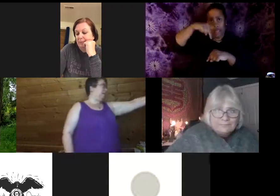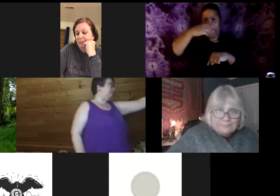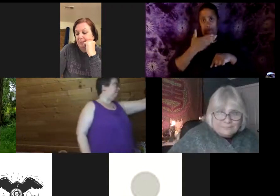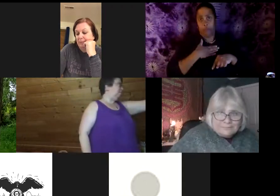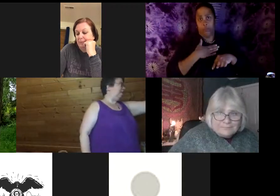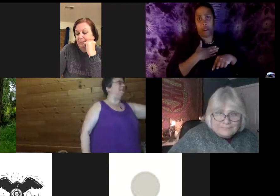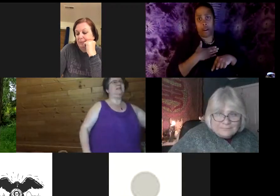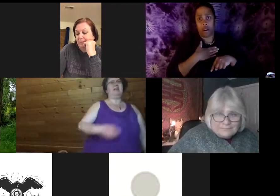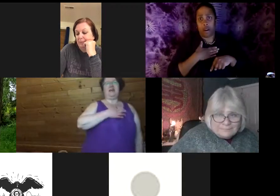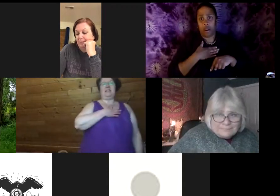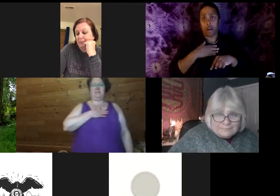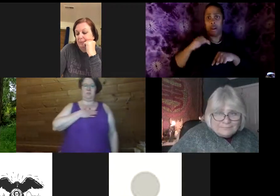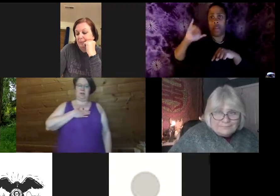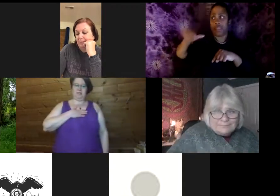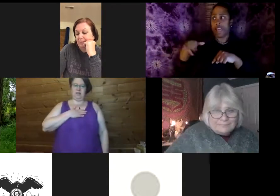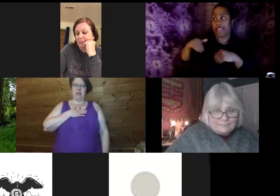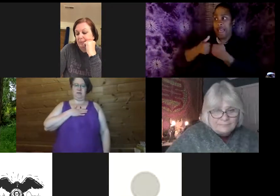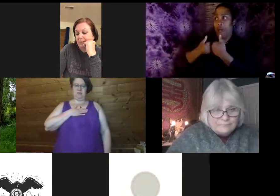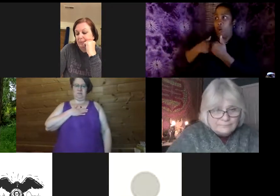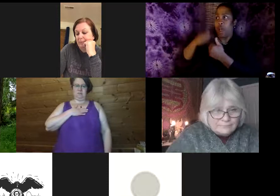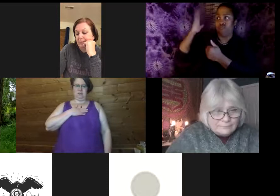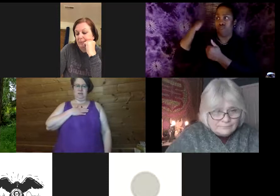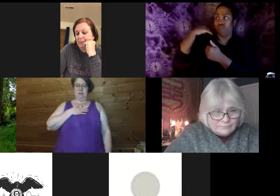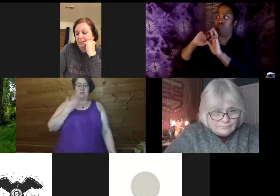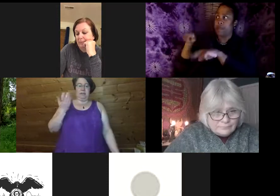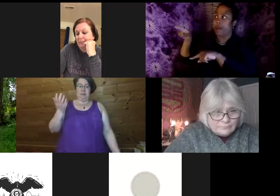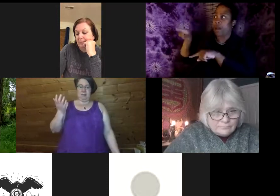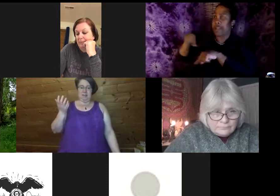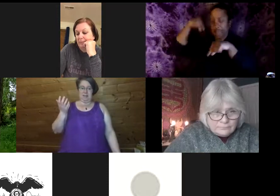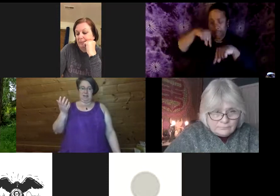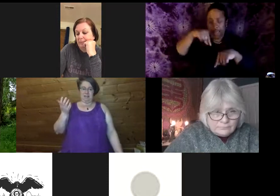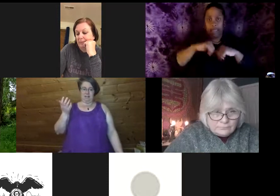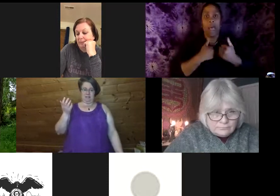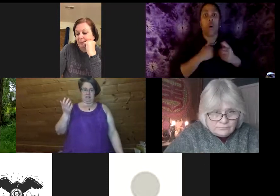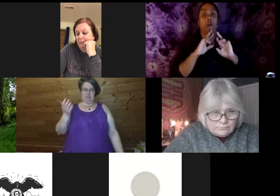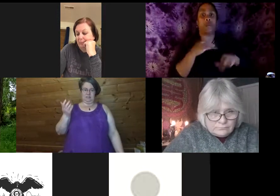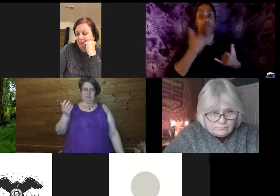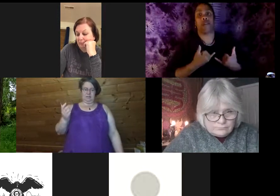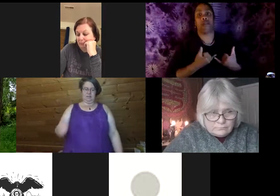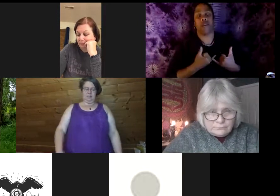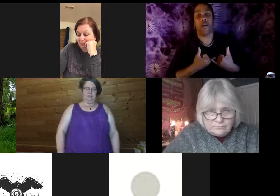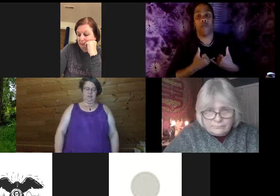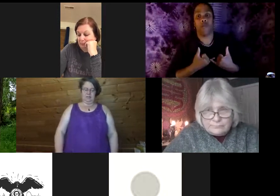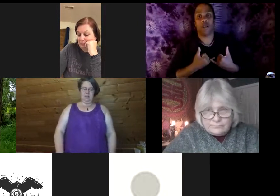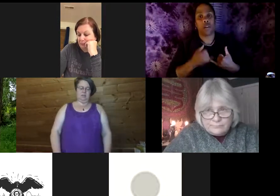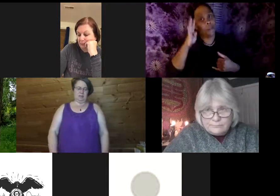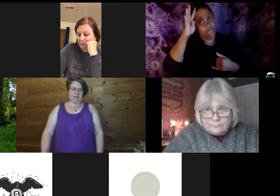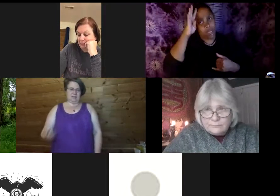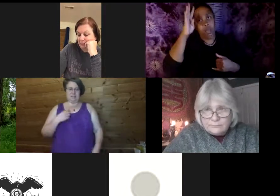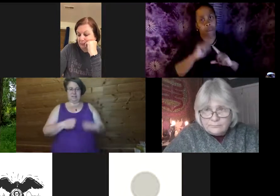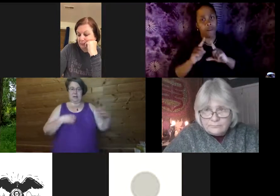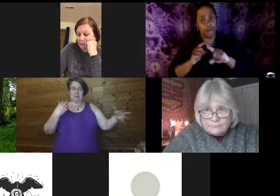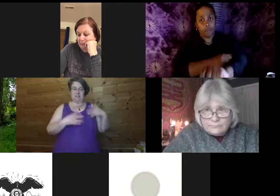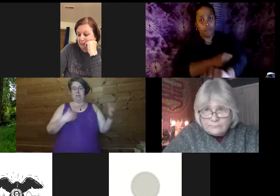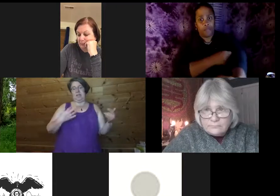that's how I used to respond, and this is what I do now. You can make it up, it can be anything. Okay? So